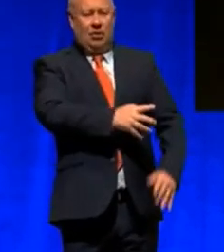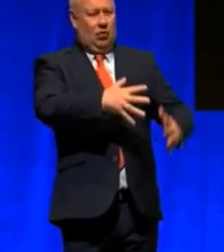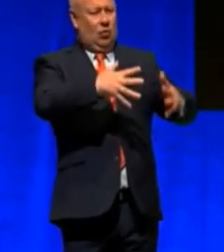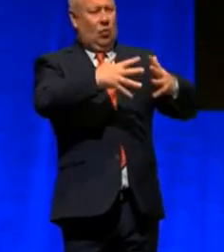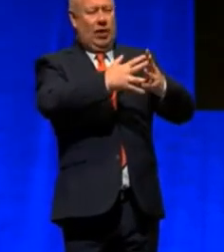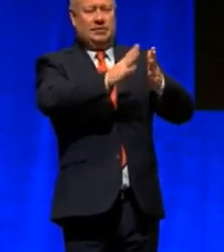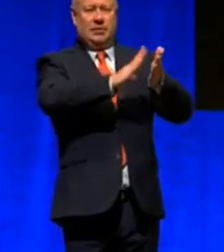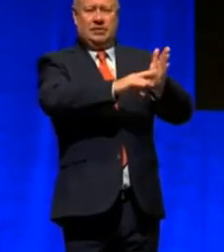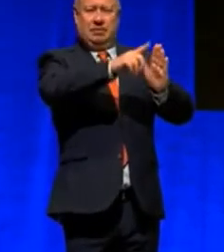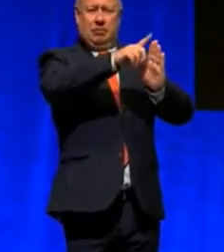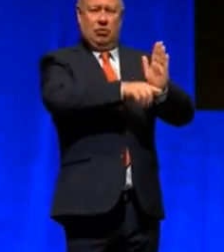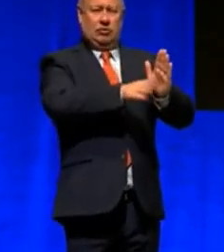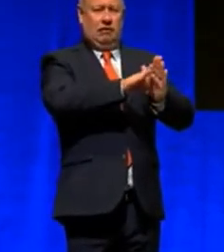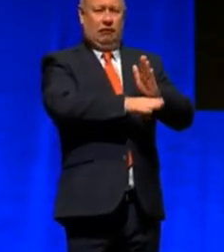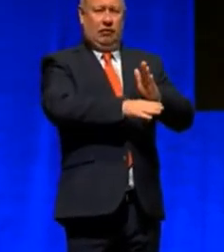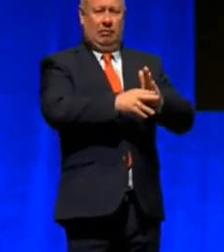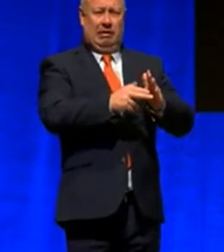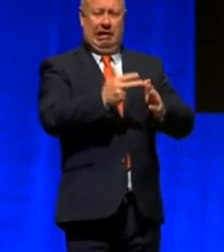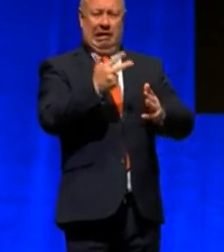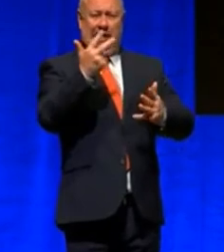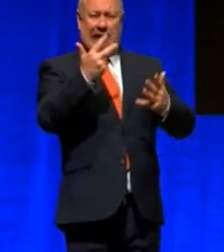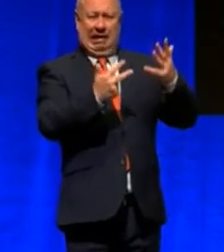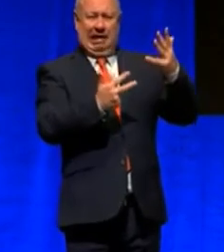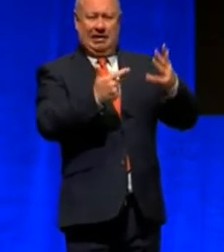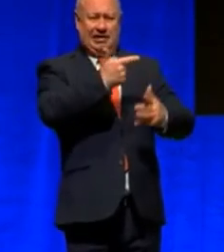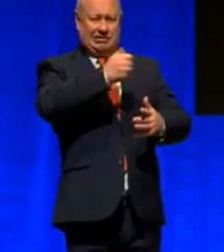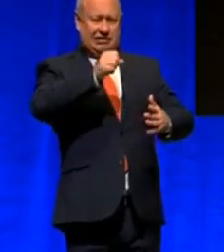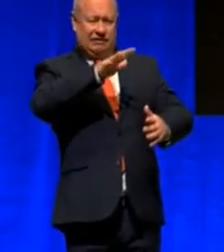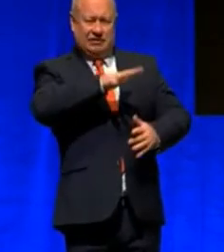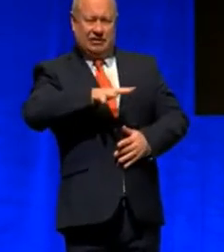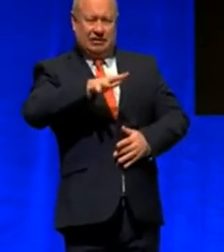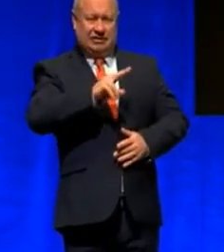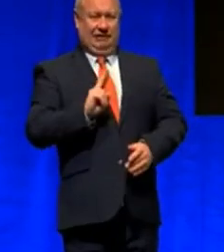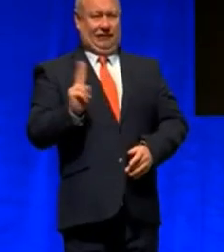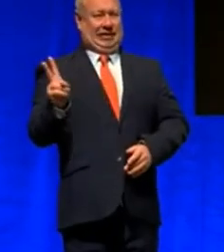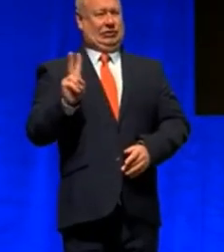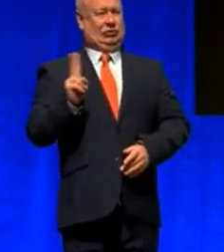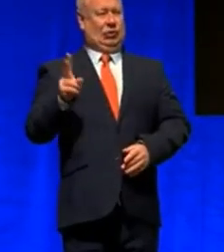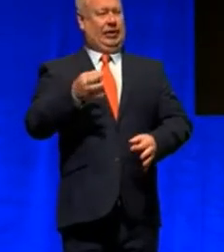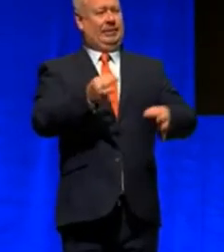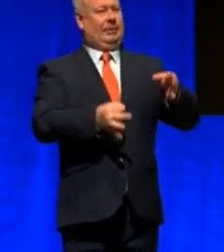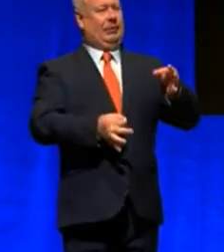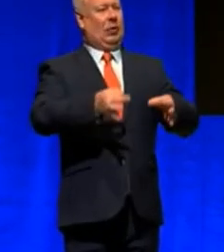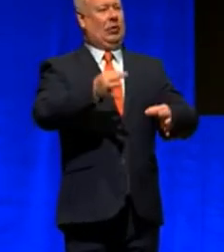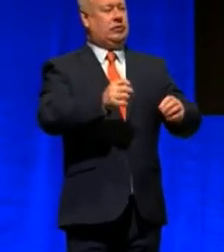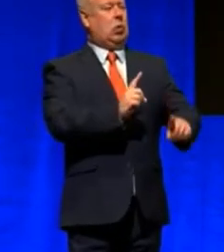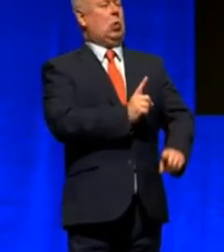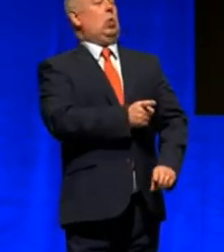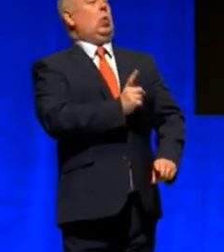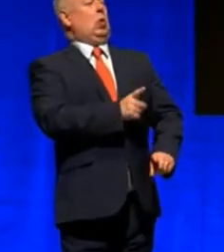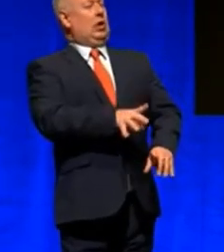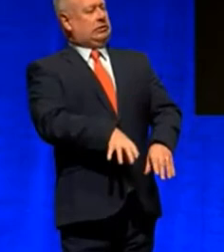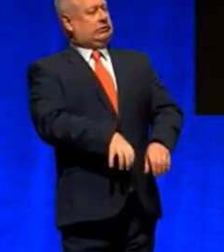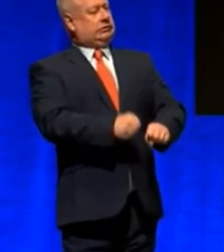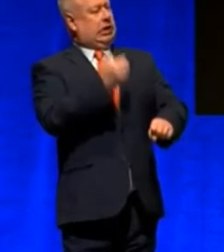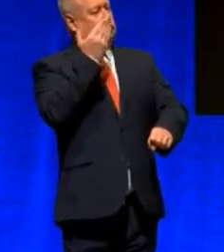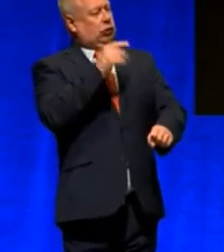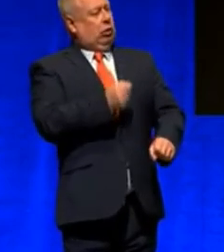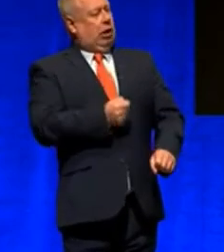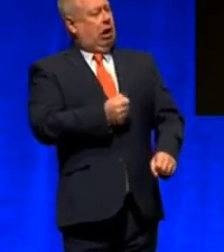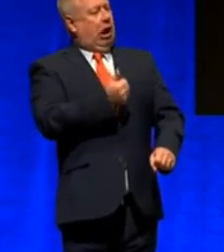Westminster policy that dates back to the 1870s. Victorian politicians who chose an early school start so that